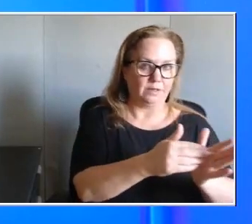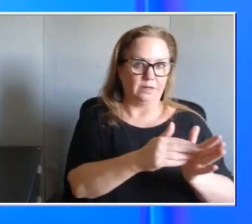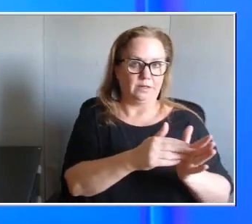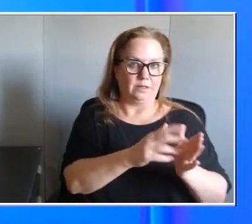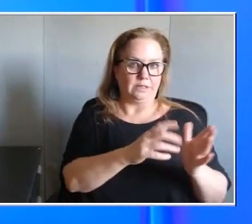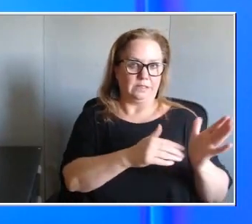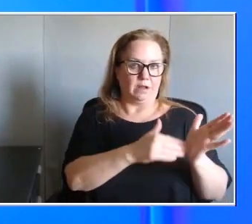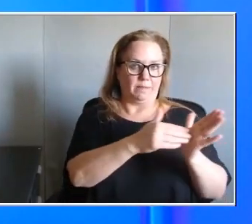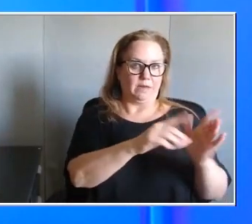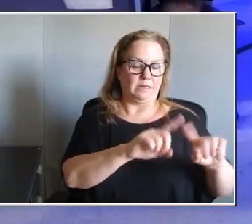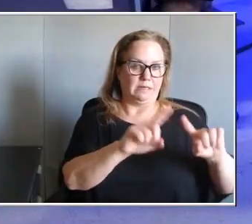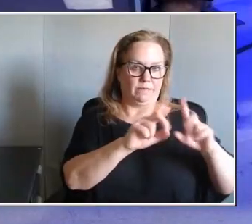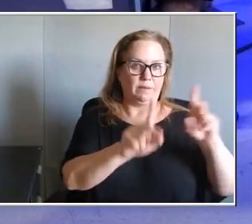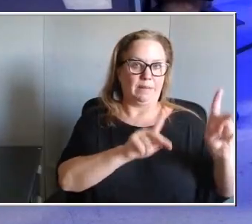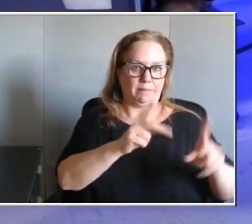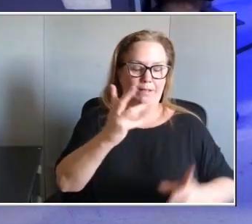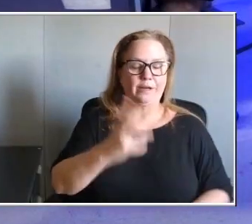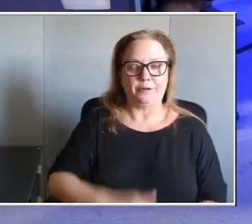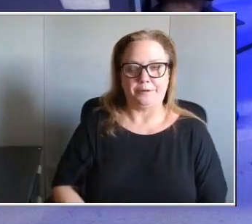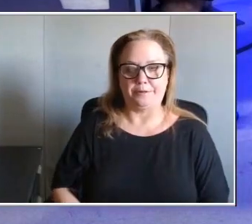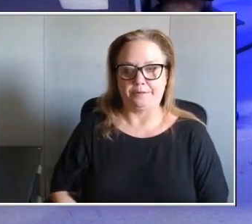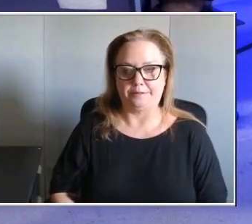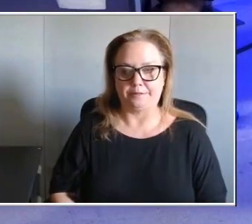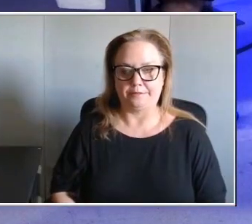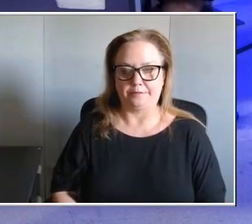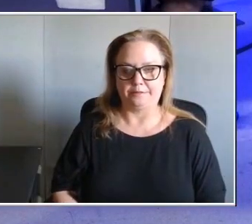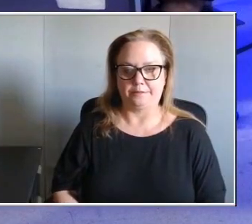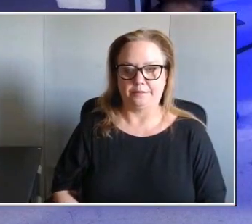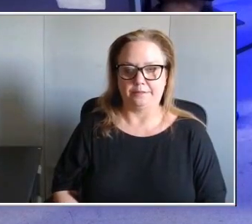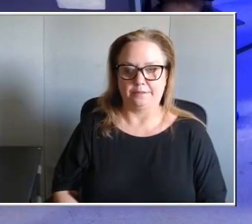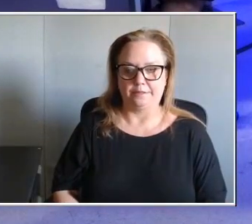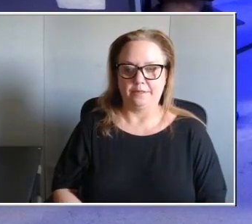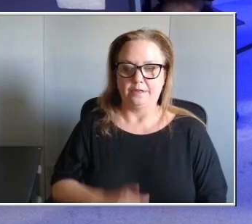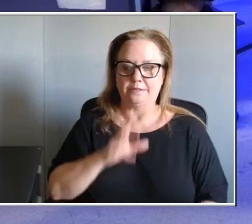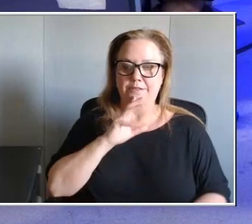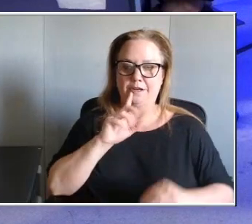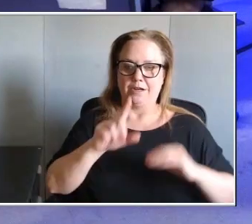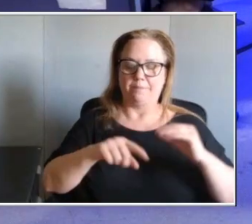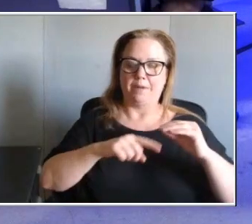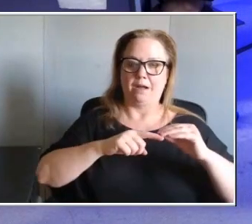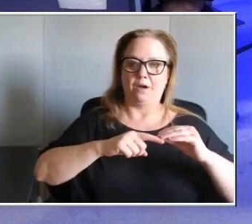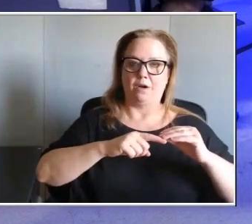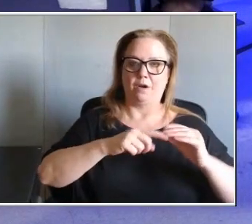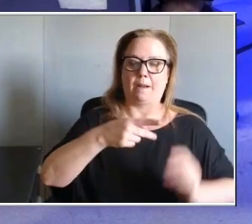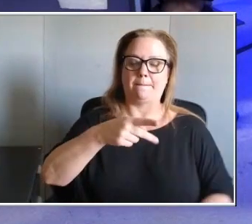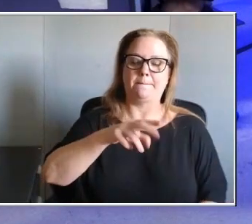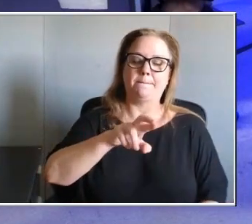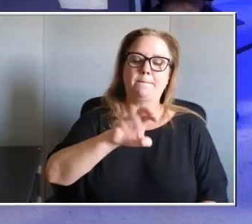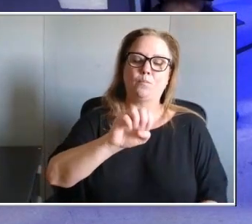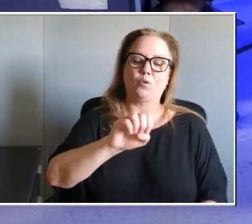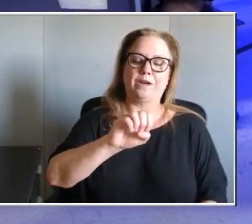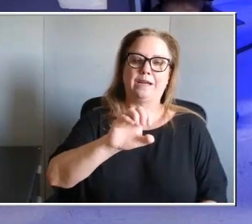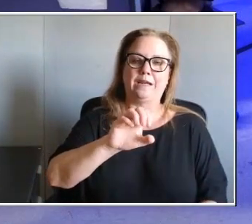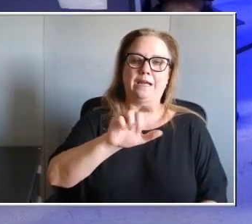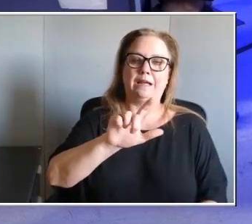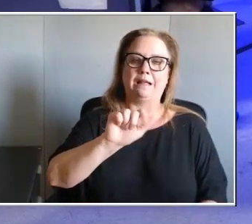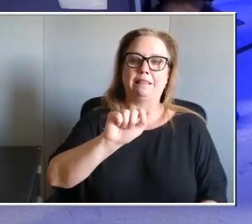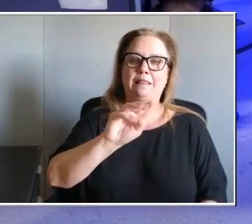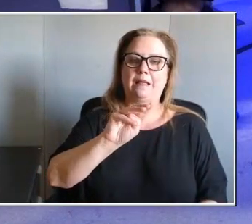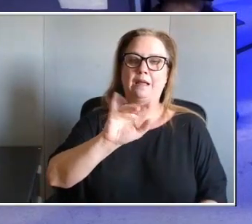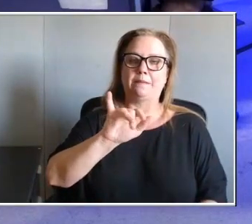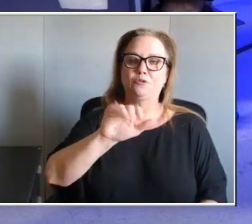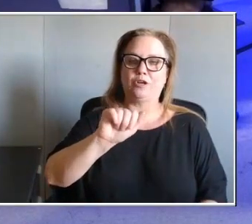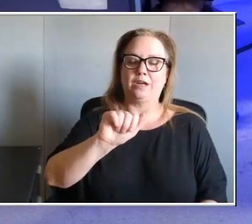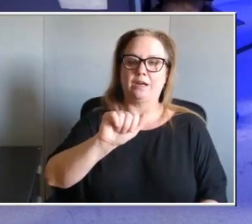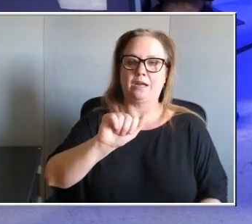common on different people here. Yeah. Talk to us a little bit about Dr. Ryan, talk a little bit about what preeclampsia is and how that can affect, and does it affect